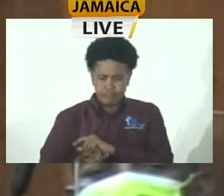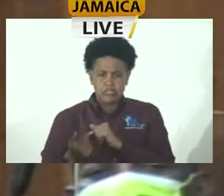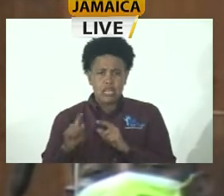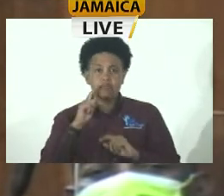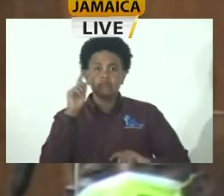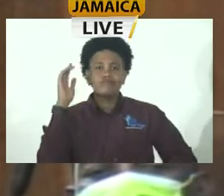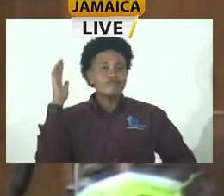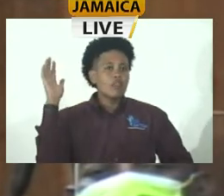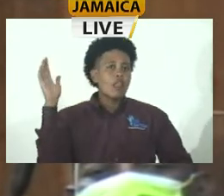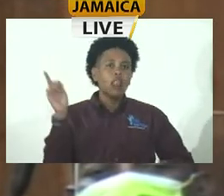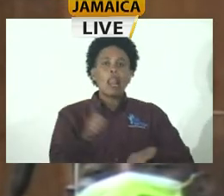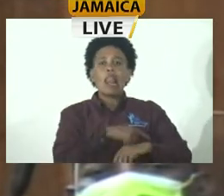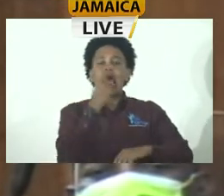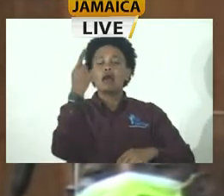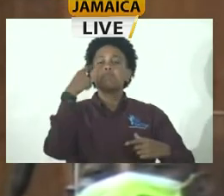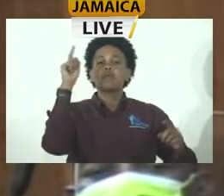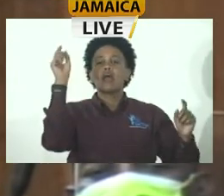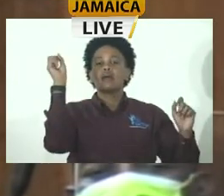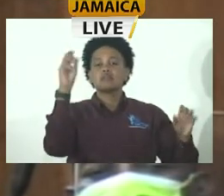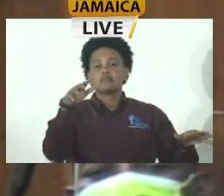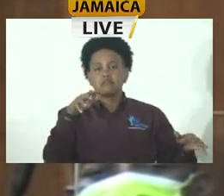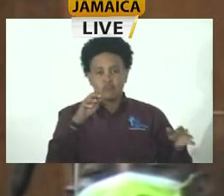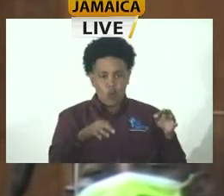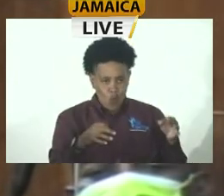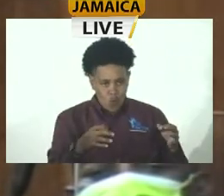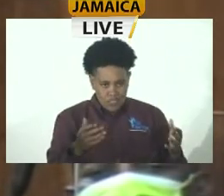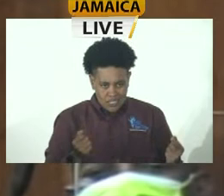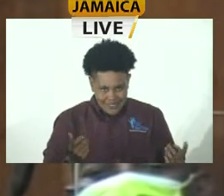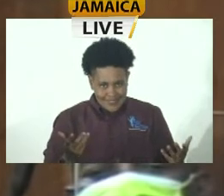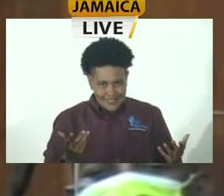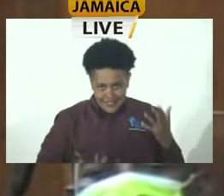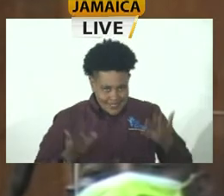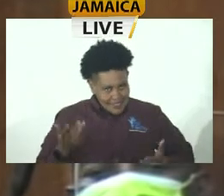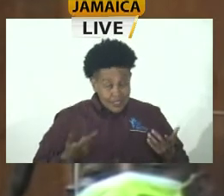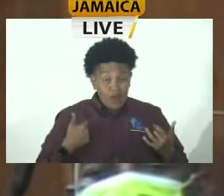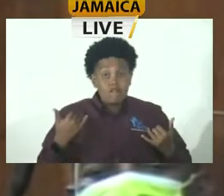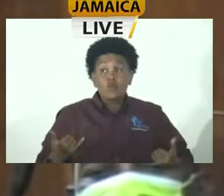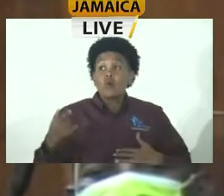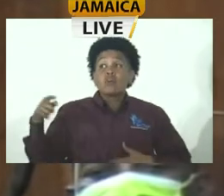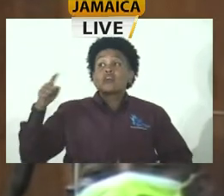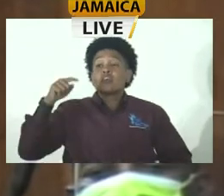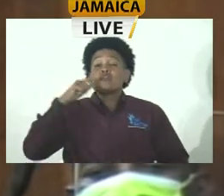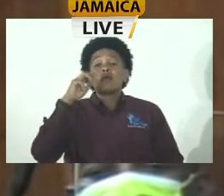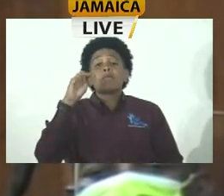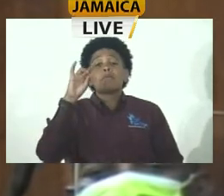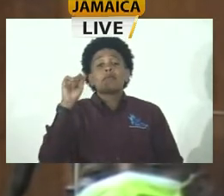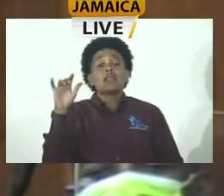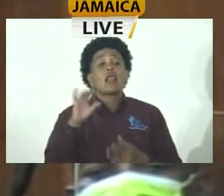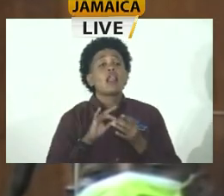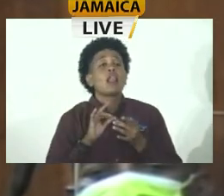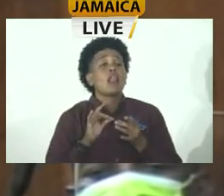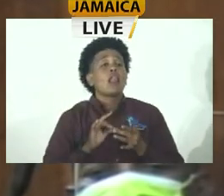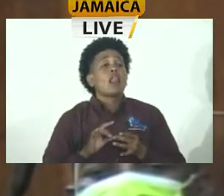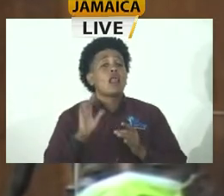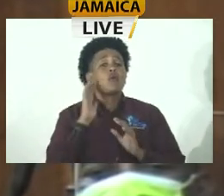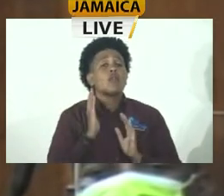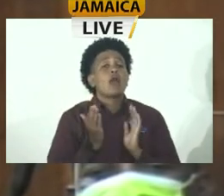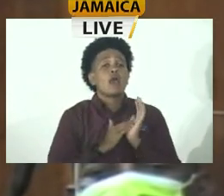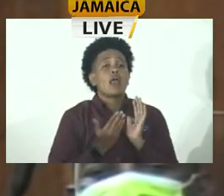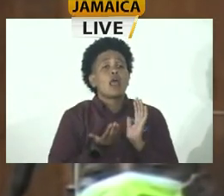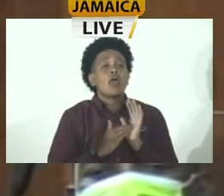reach the appeal courts we have no cases madam speaker which is in the press and which will come out again and